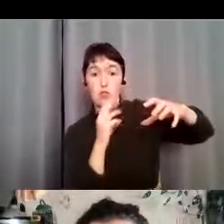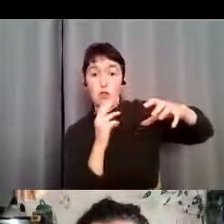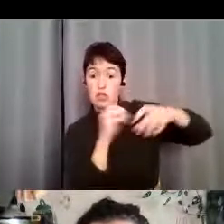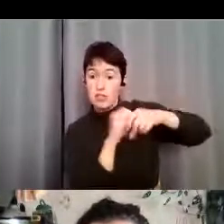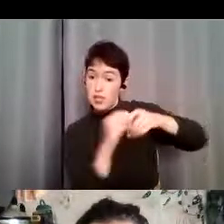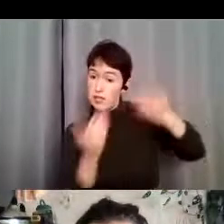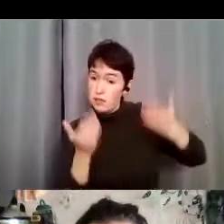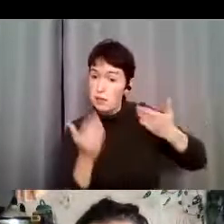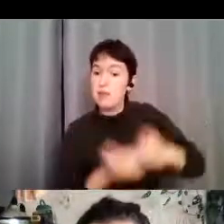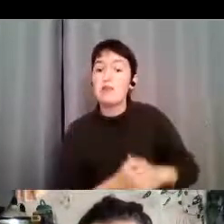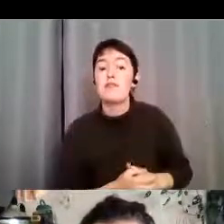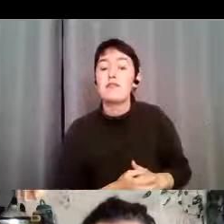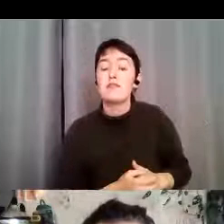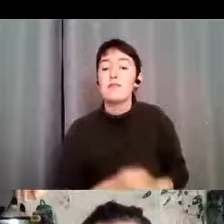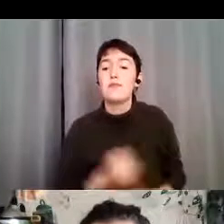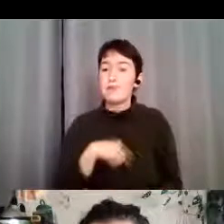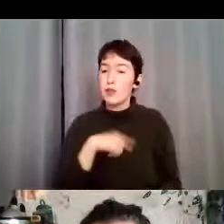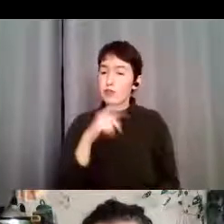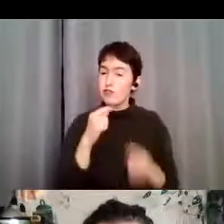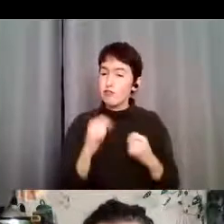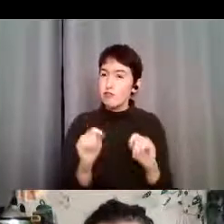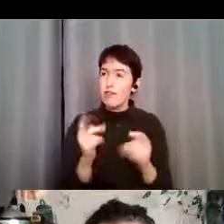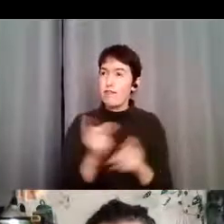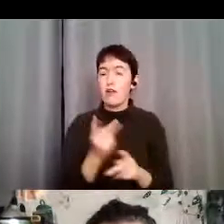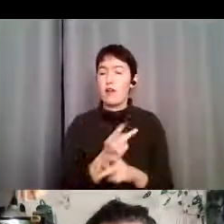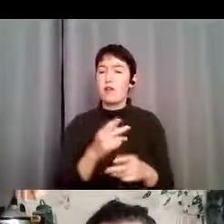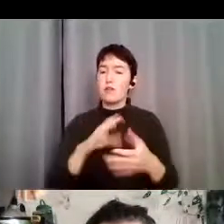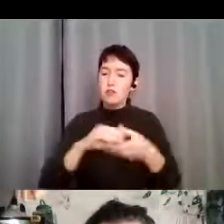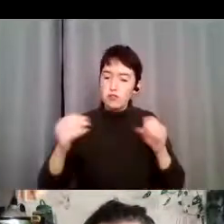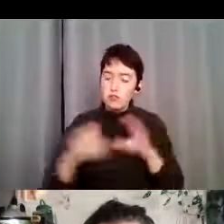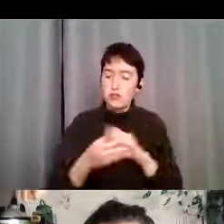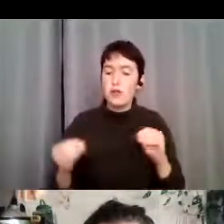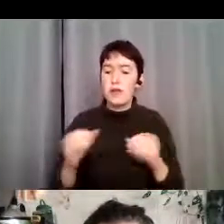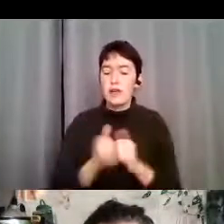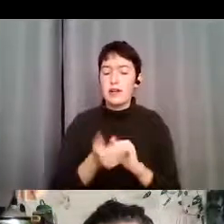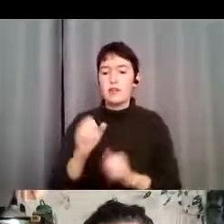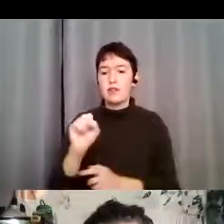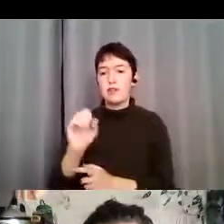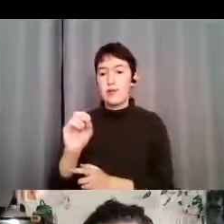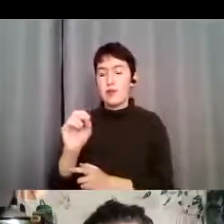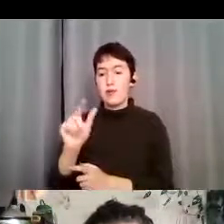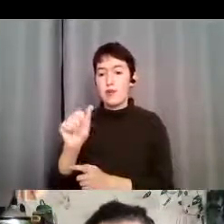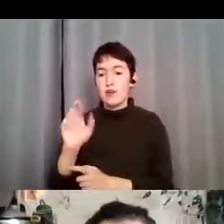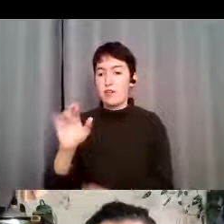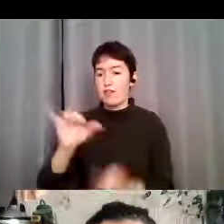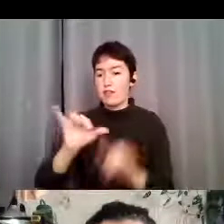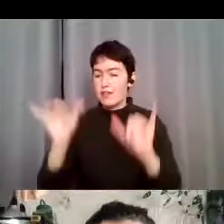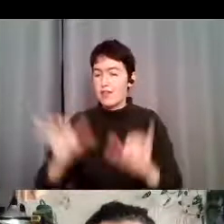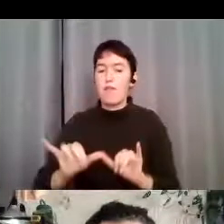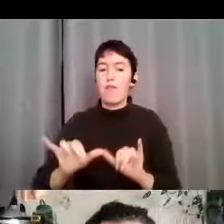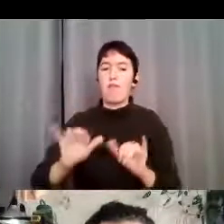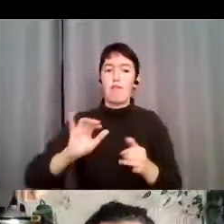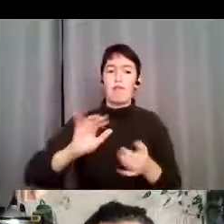story of how the solar system and our solar system neighborhood came to be the way they